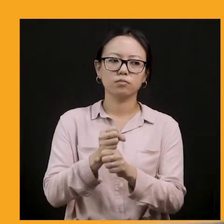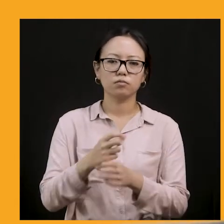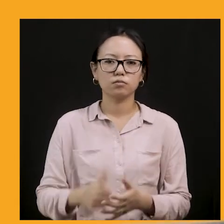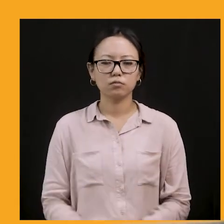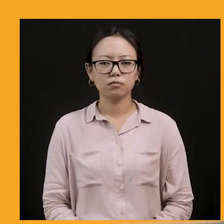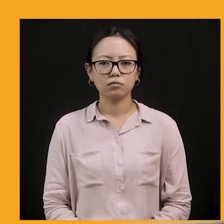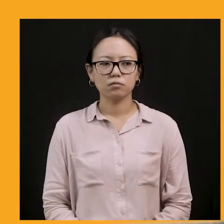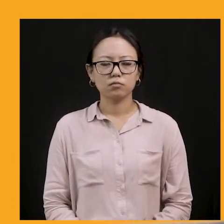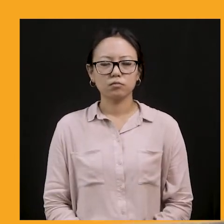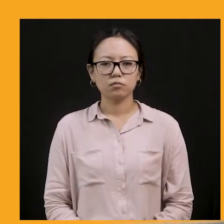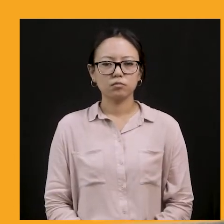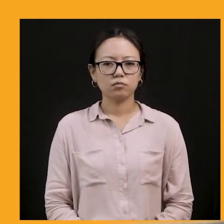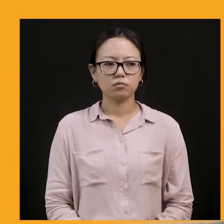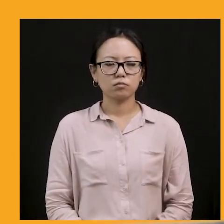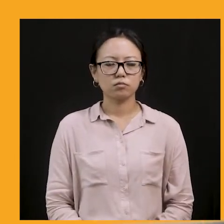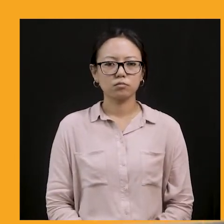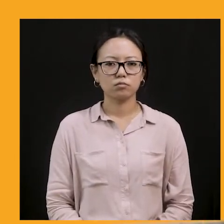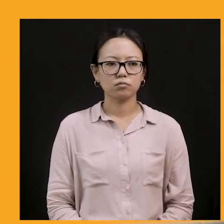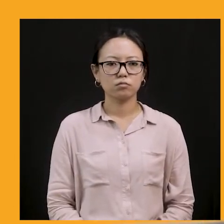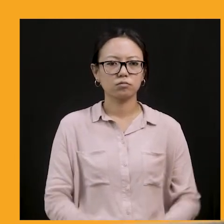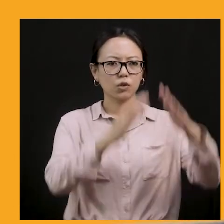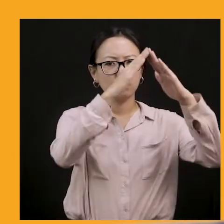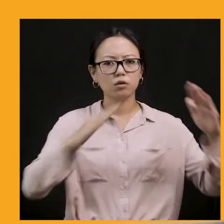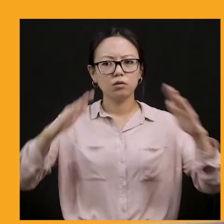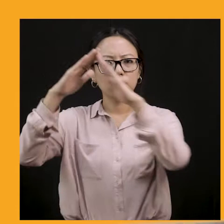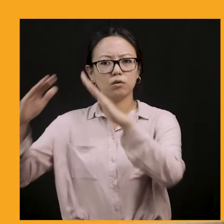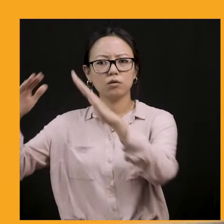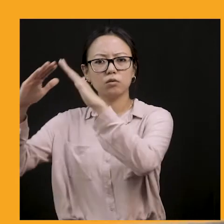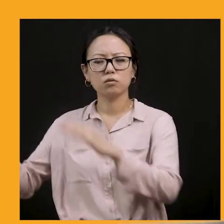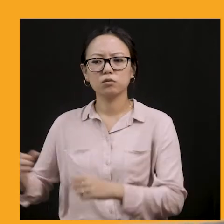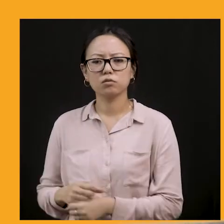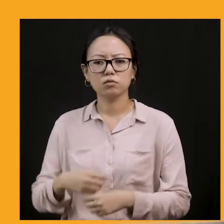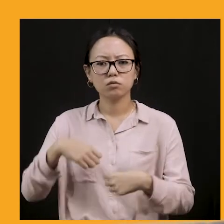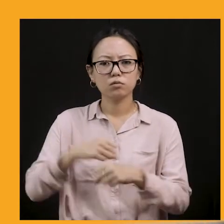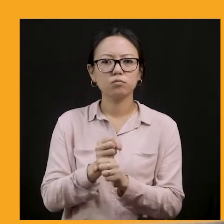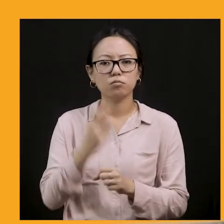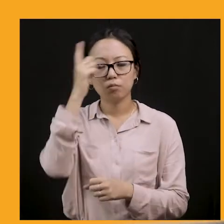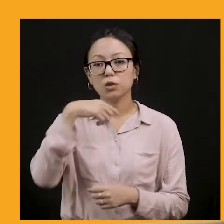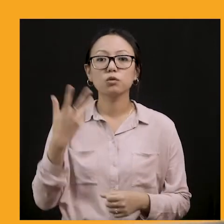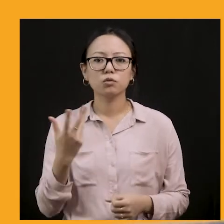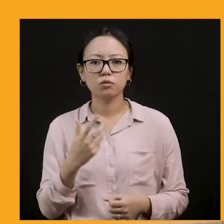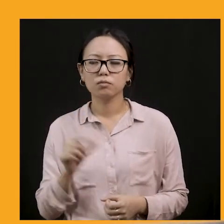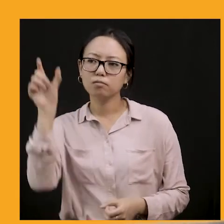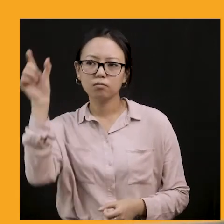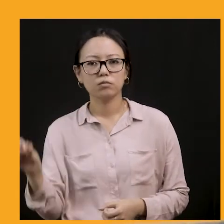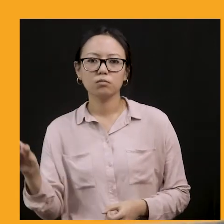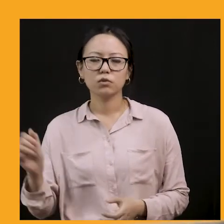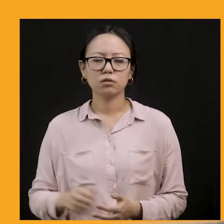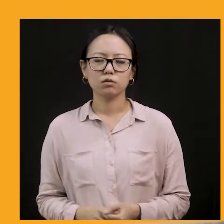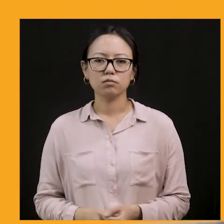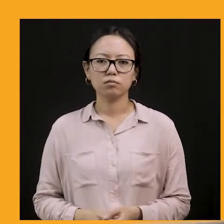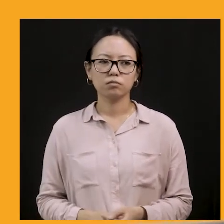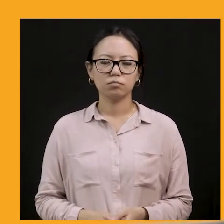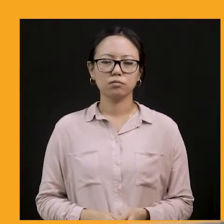houses, these houses are made by men. This type of mud houses are made